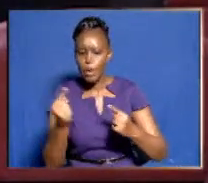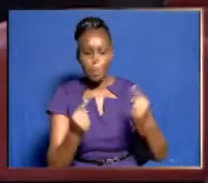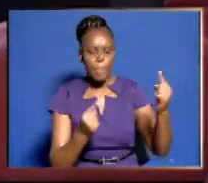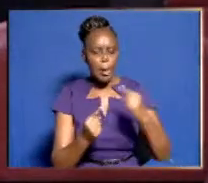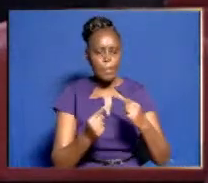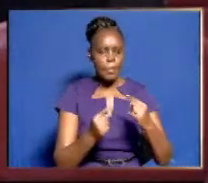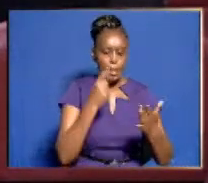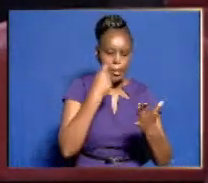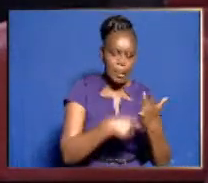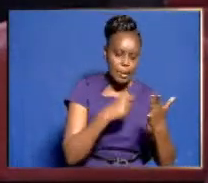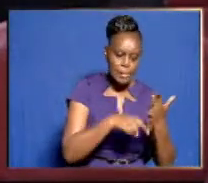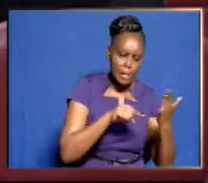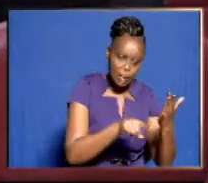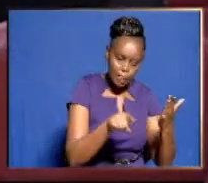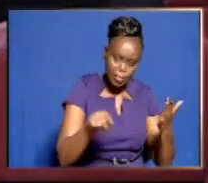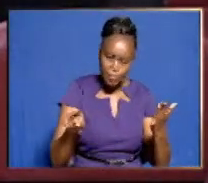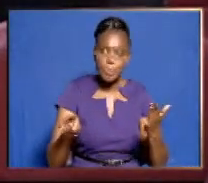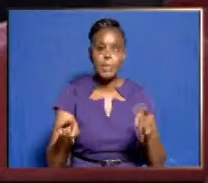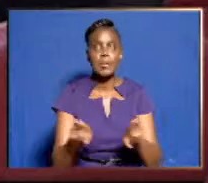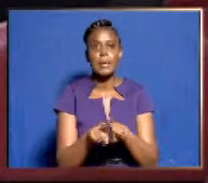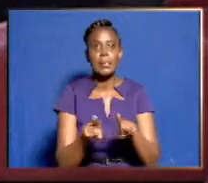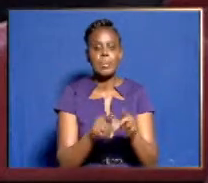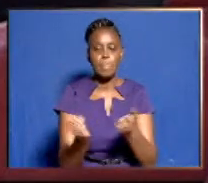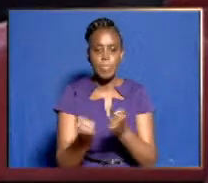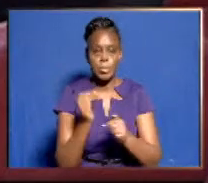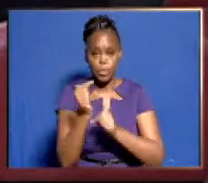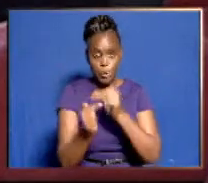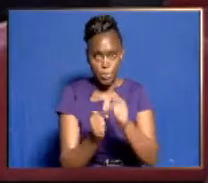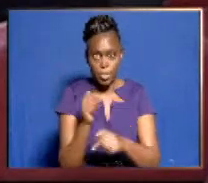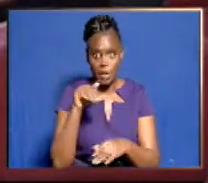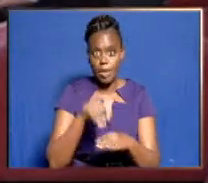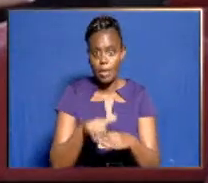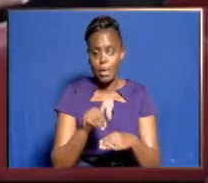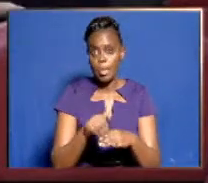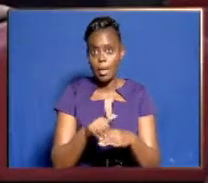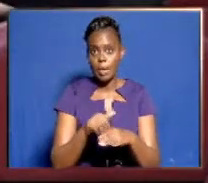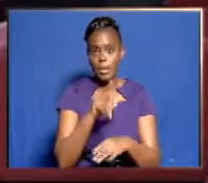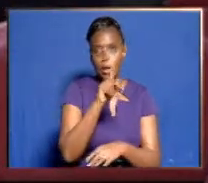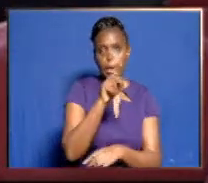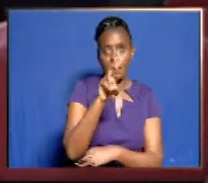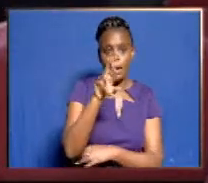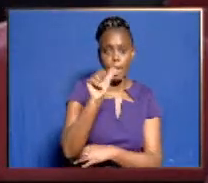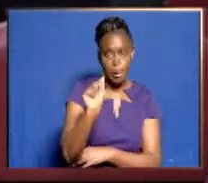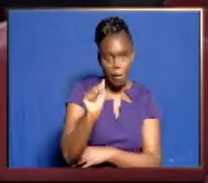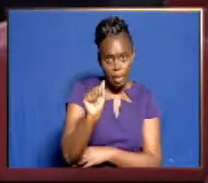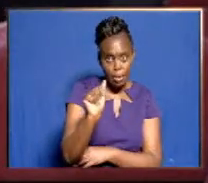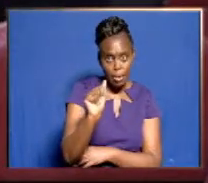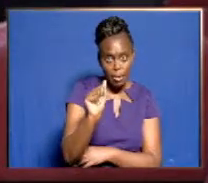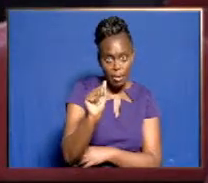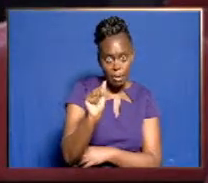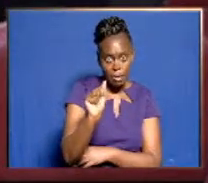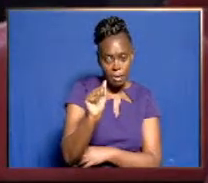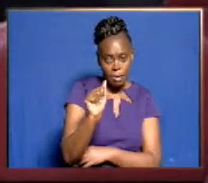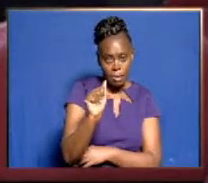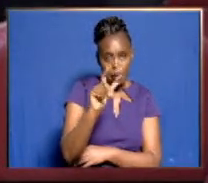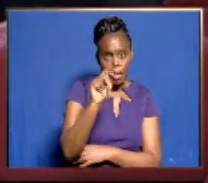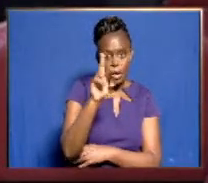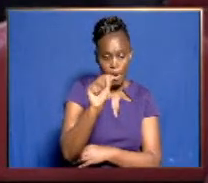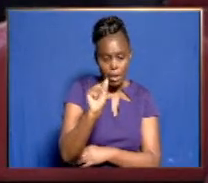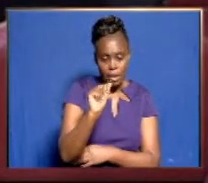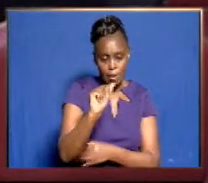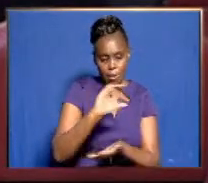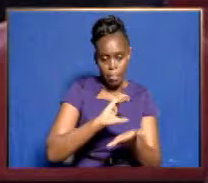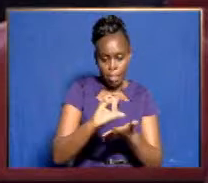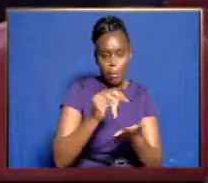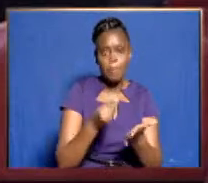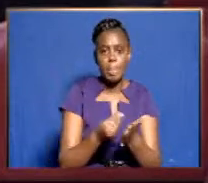base. Honorable Speaker, investing in KRA, investing sufficiently in KRA. And